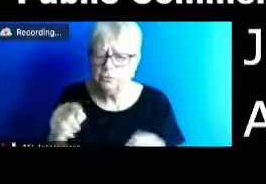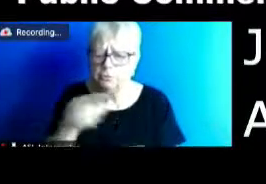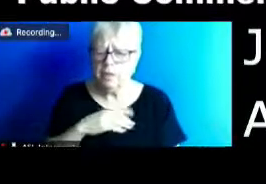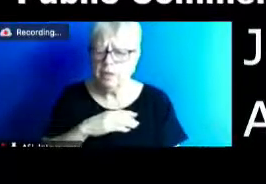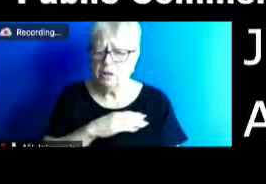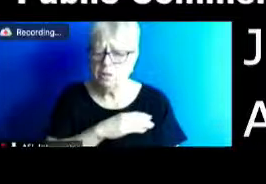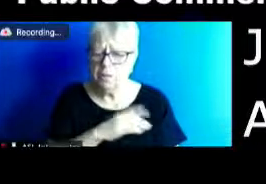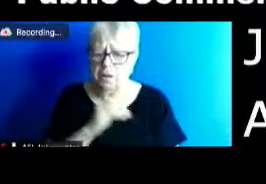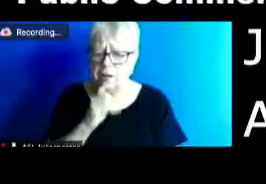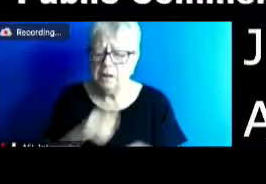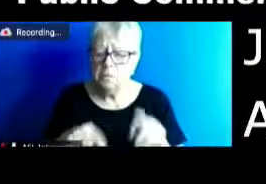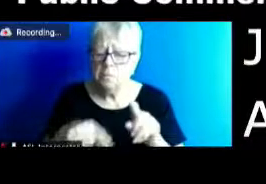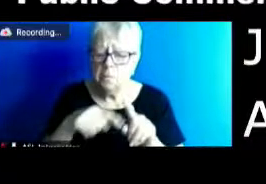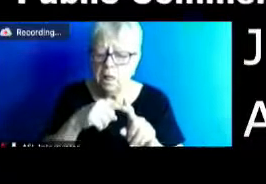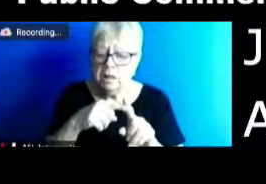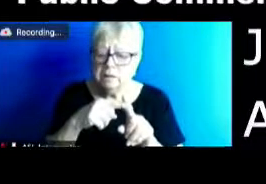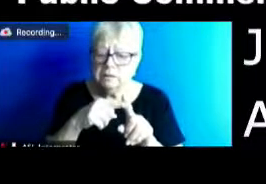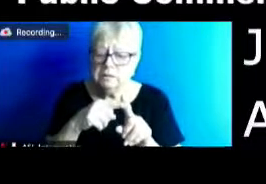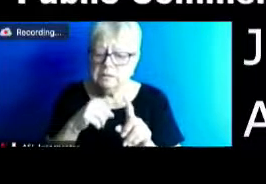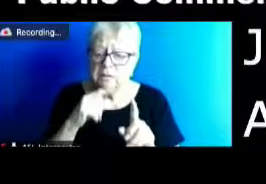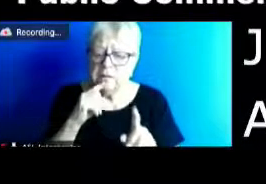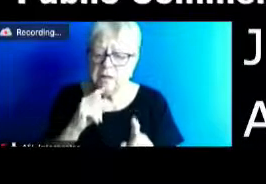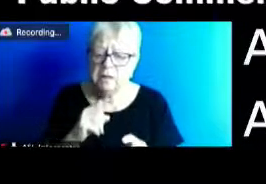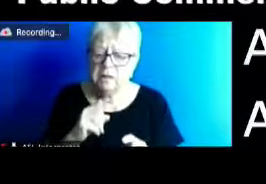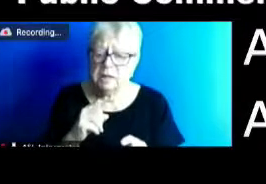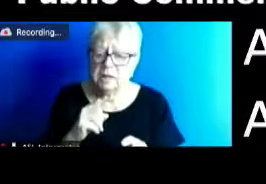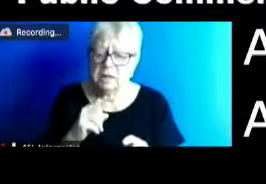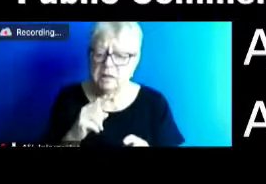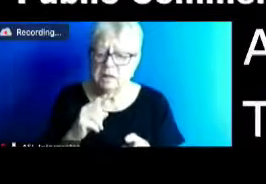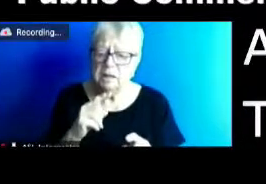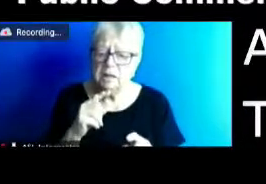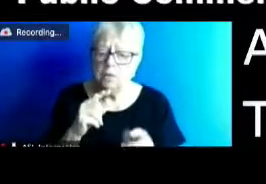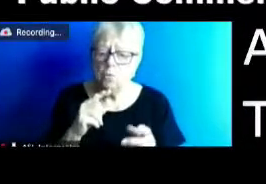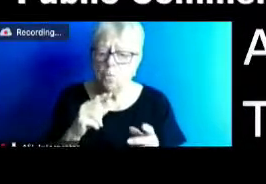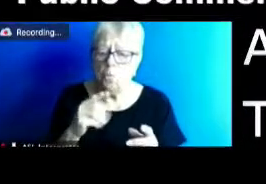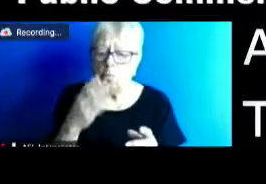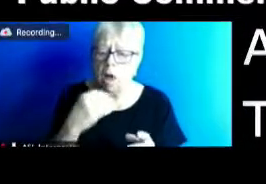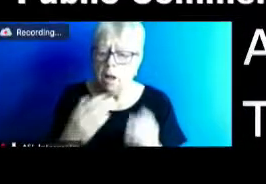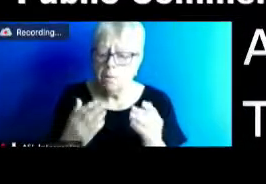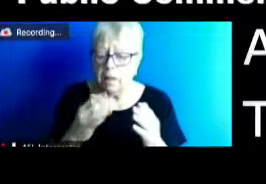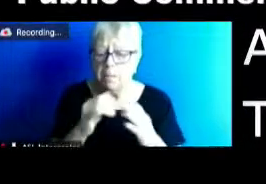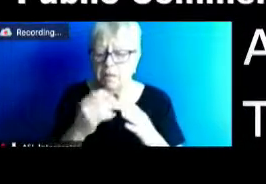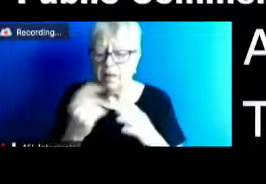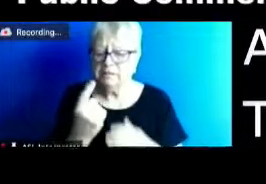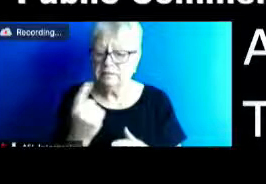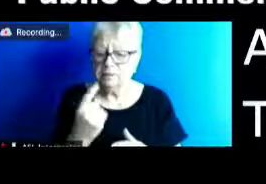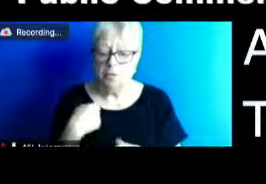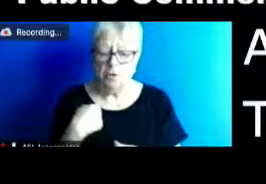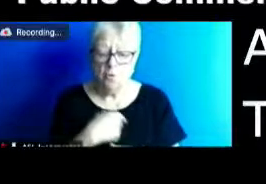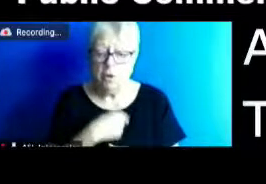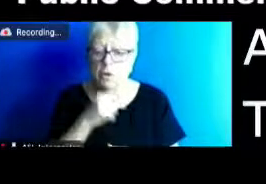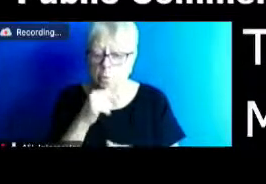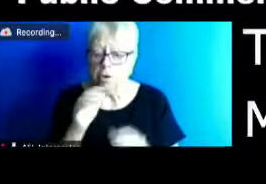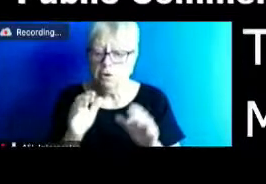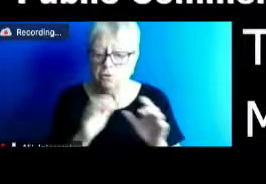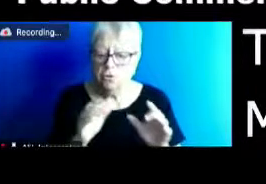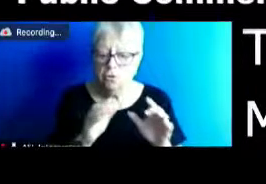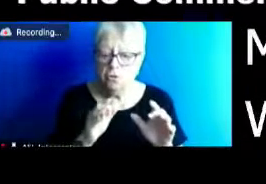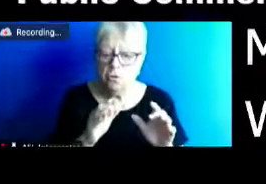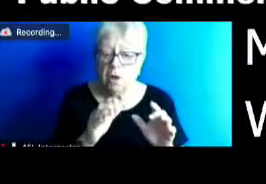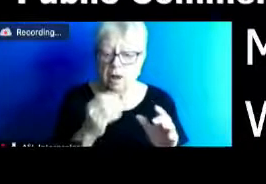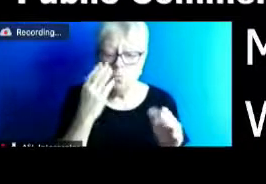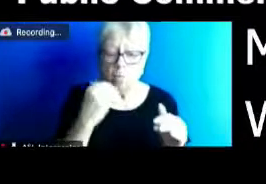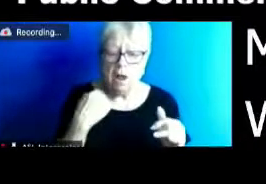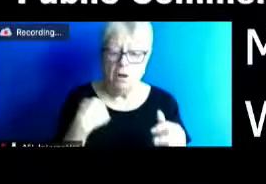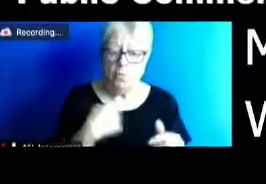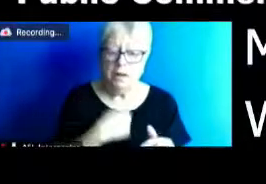binding arbitration and that sort of thing, why maybe that's something we wouldn't do, and why we opted to not